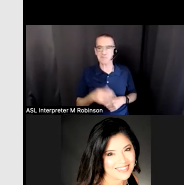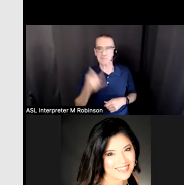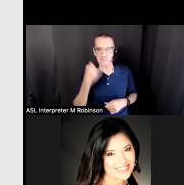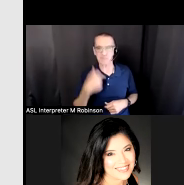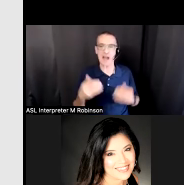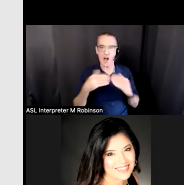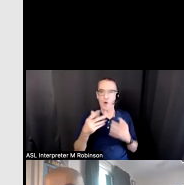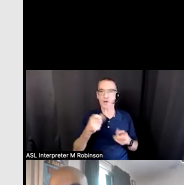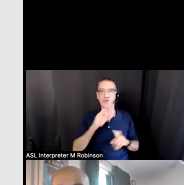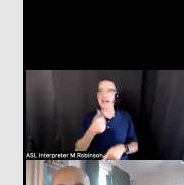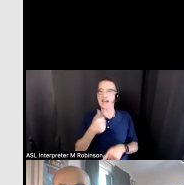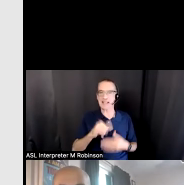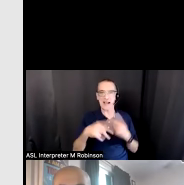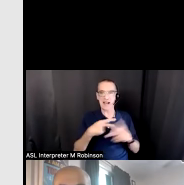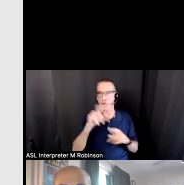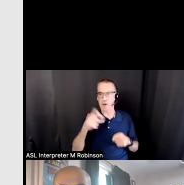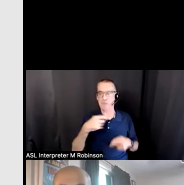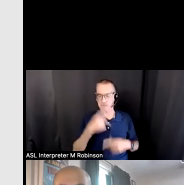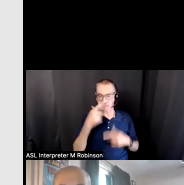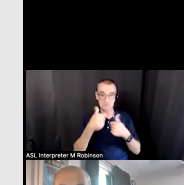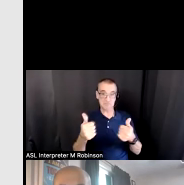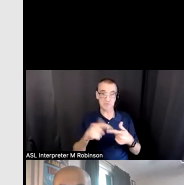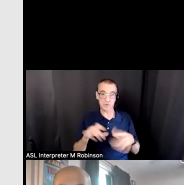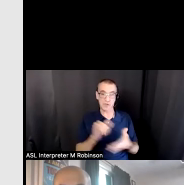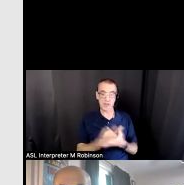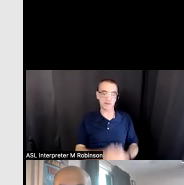want to answer any of those questions, please feel free to do so.